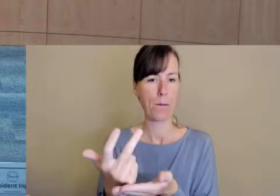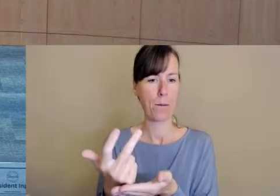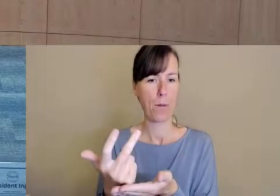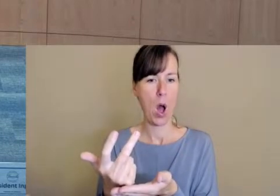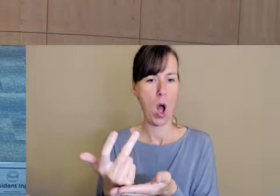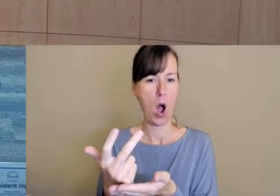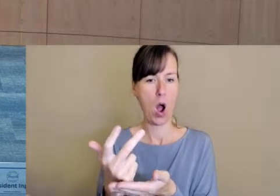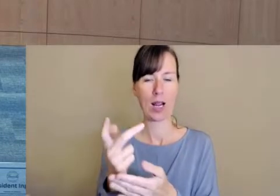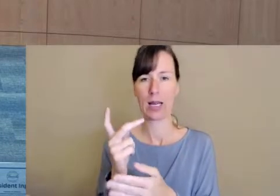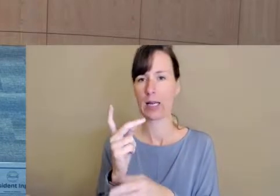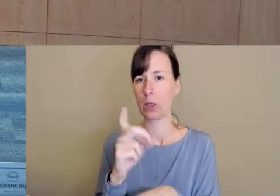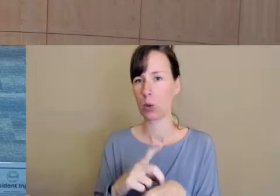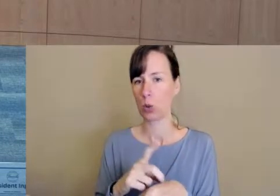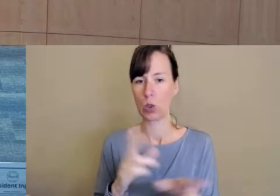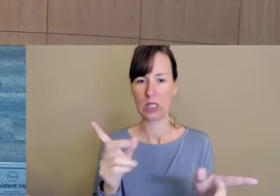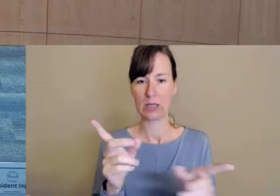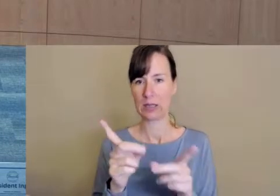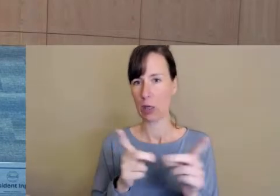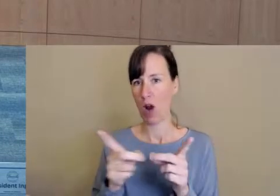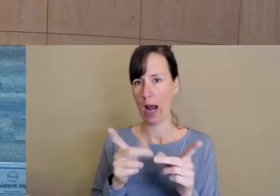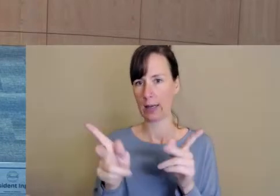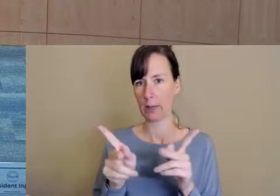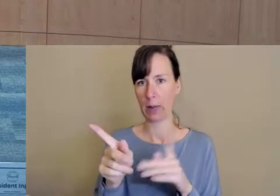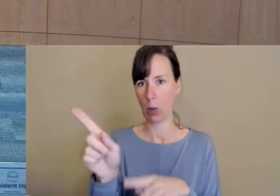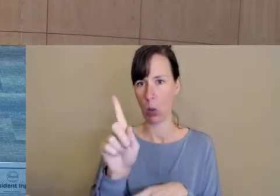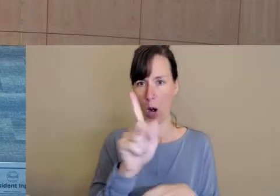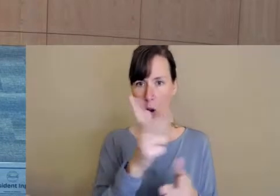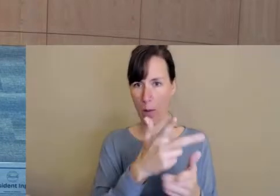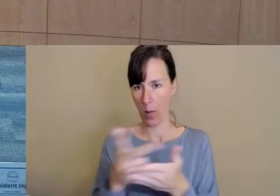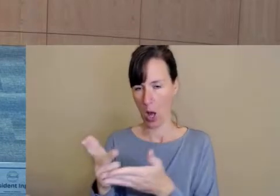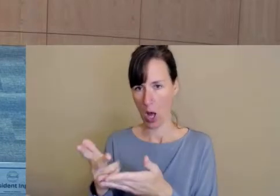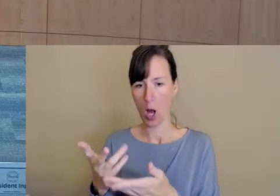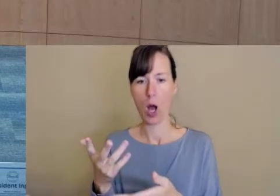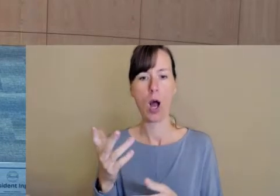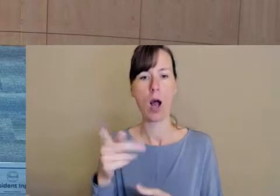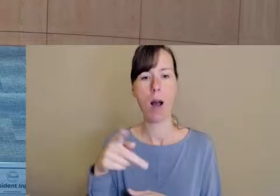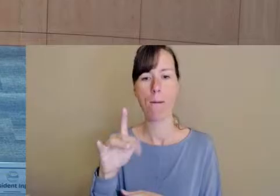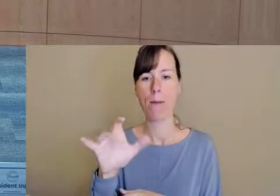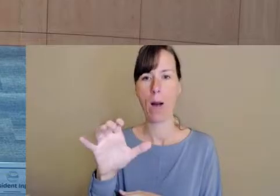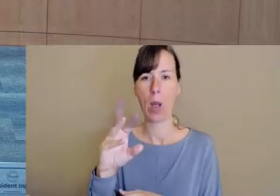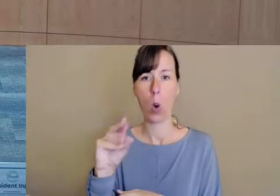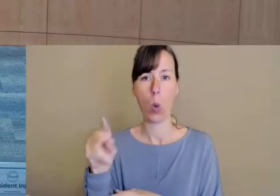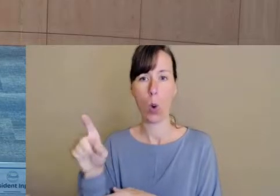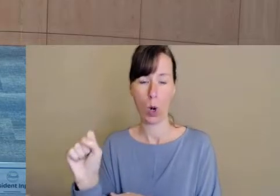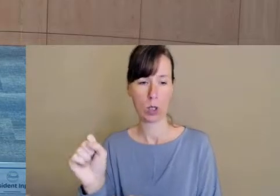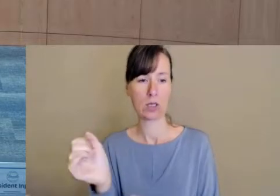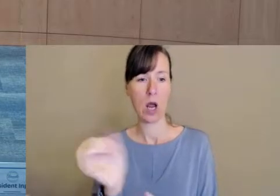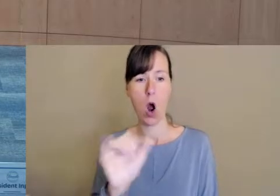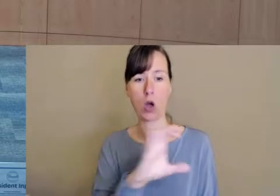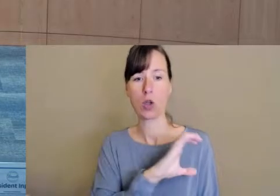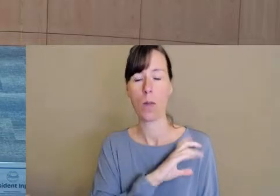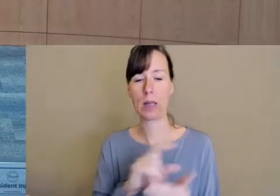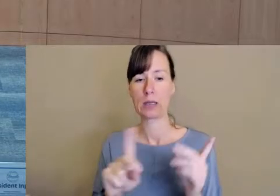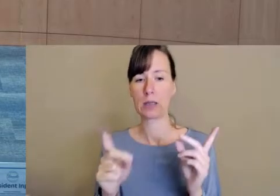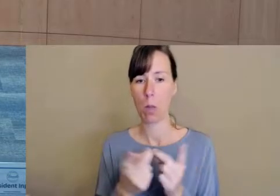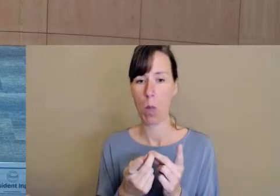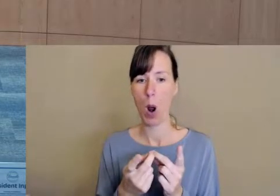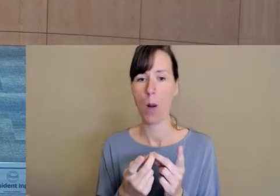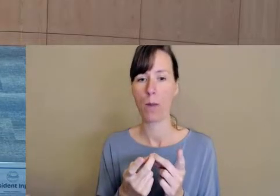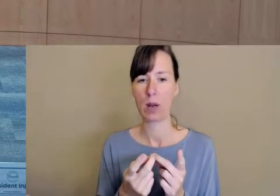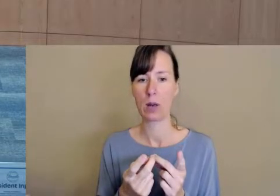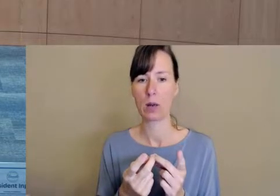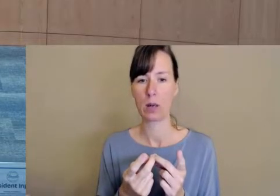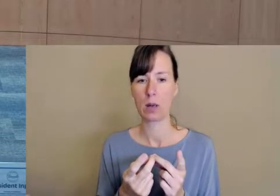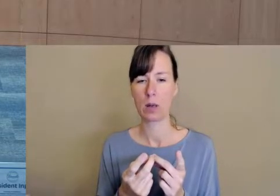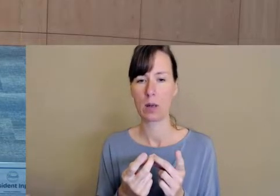and directing people to park. Public Works will also, and then the police department rather, this is